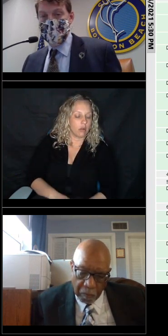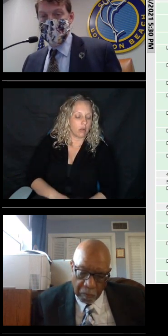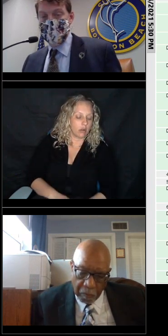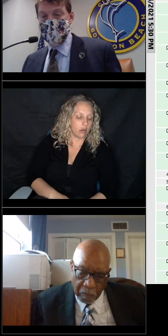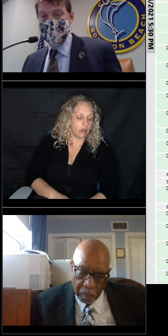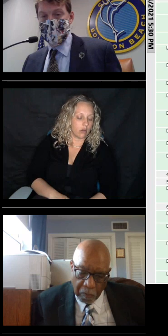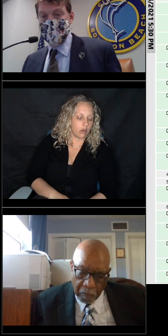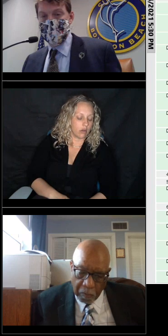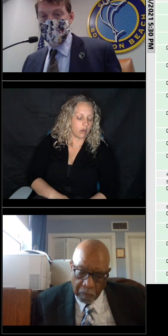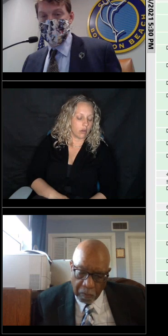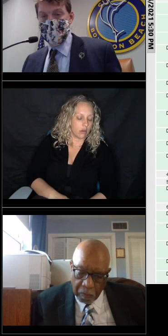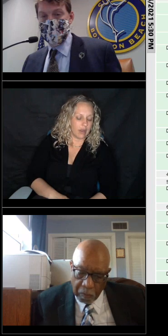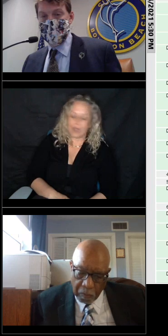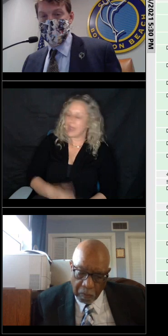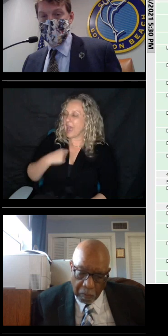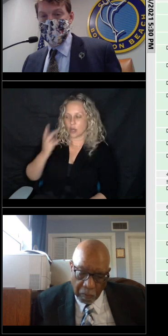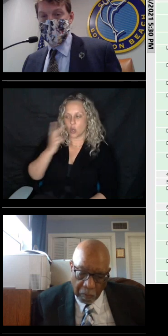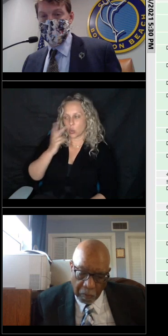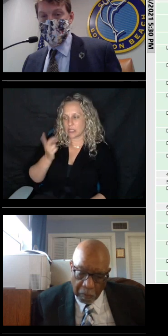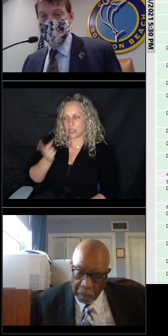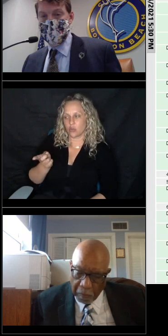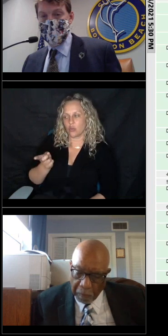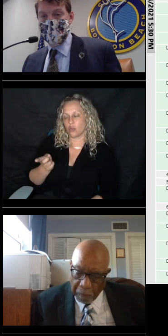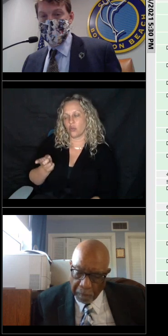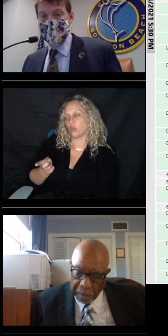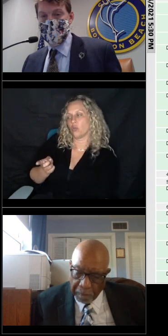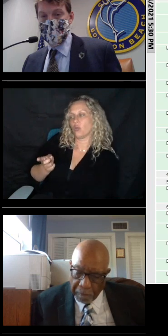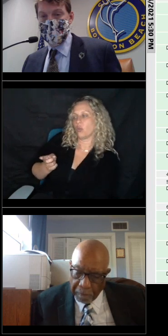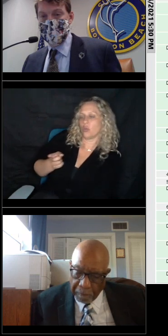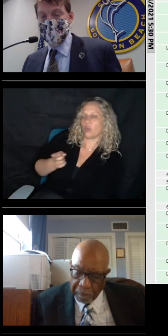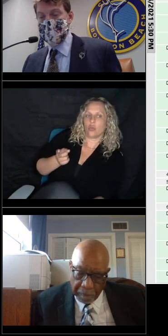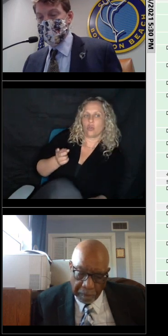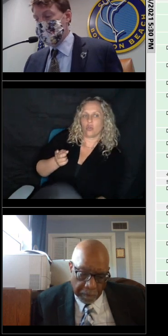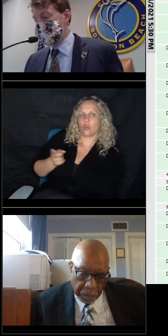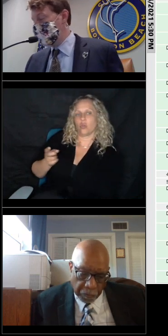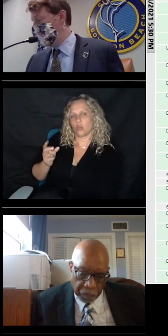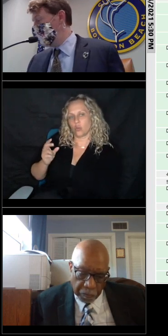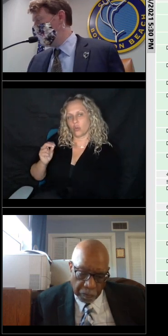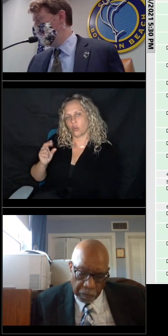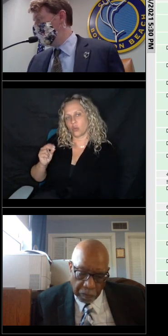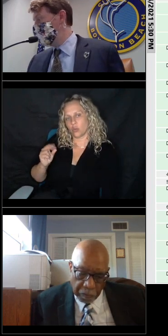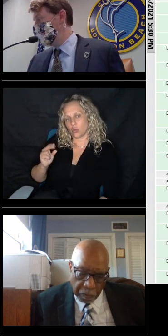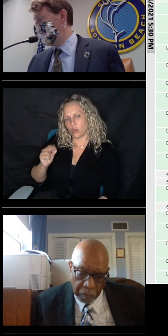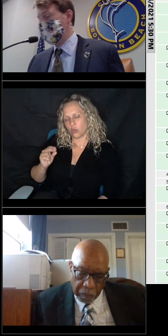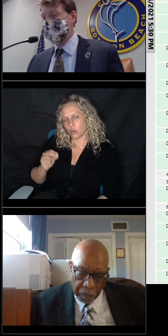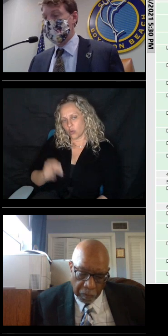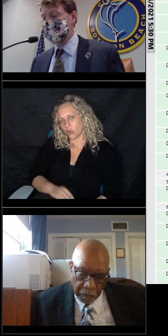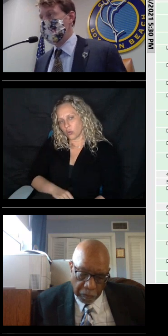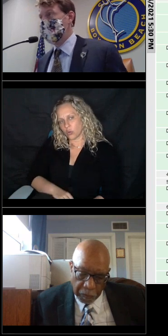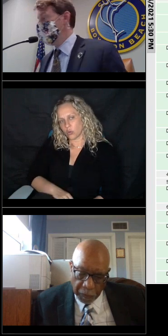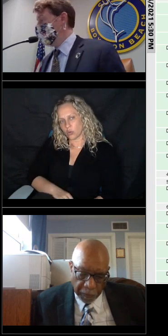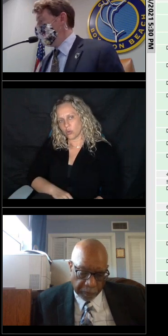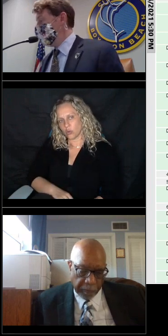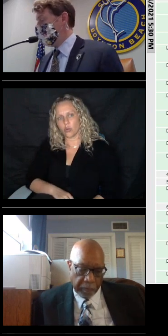Mayor Grant, I do not see Ms. Kajust in the attendees list at the moment.